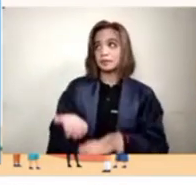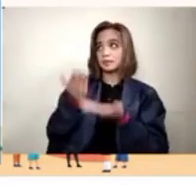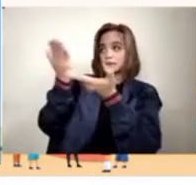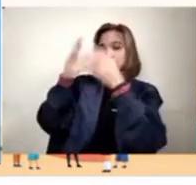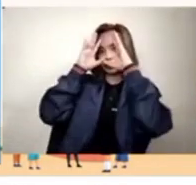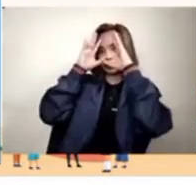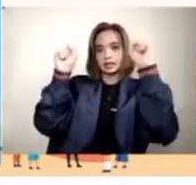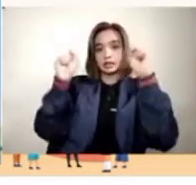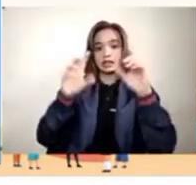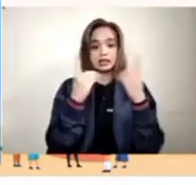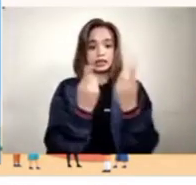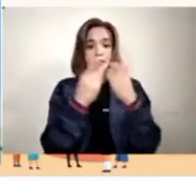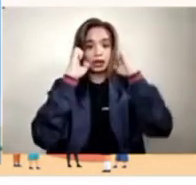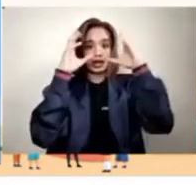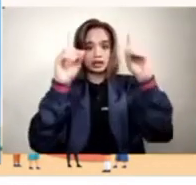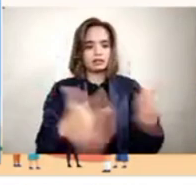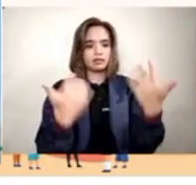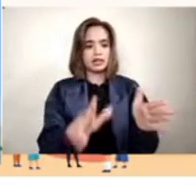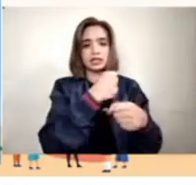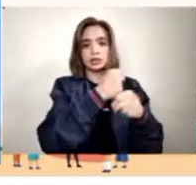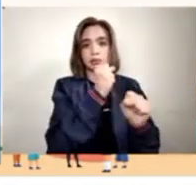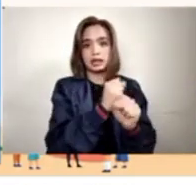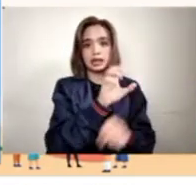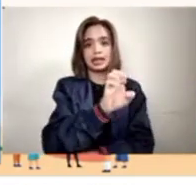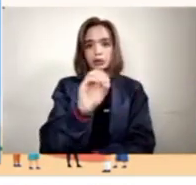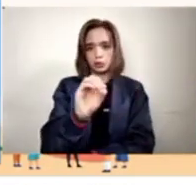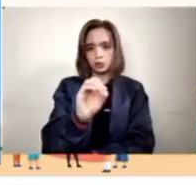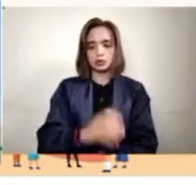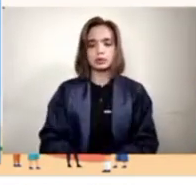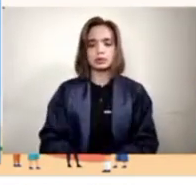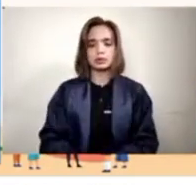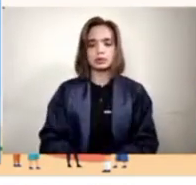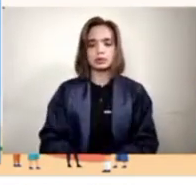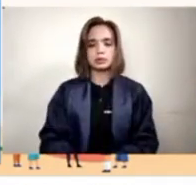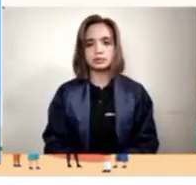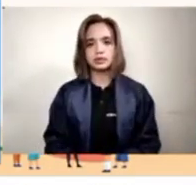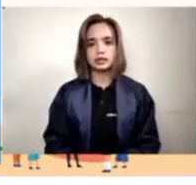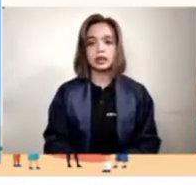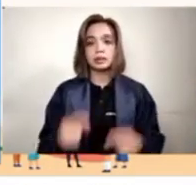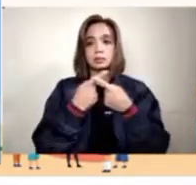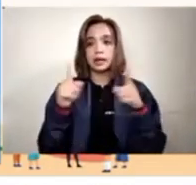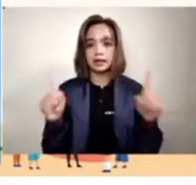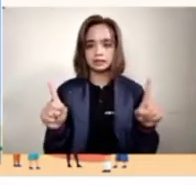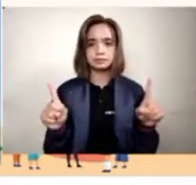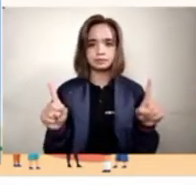teachers to the president. DepEd has already drafted an executive order to this effect.